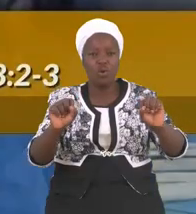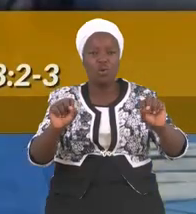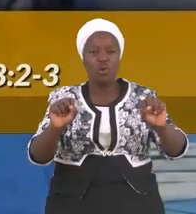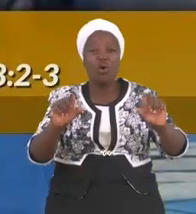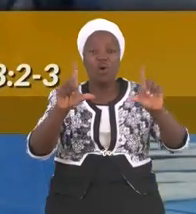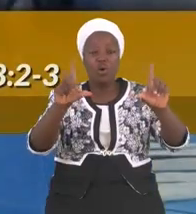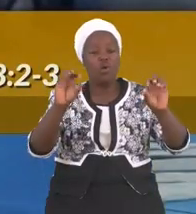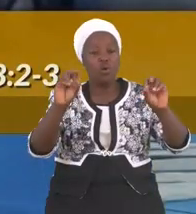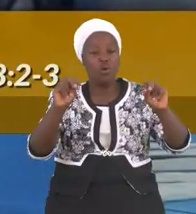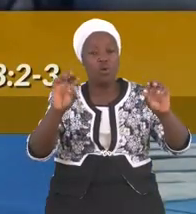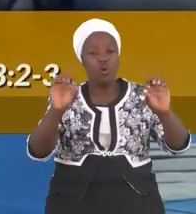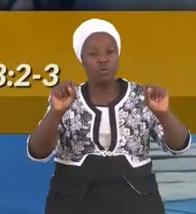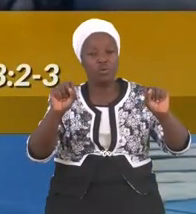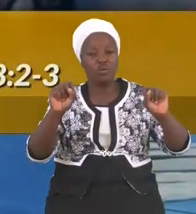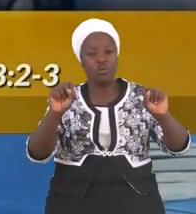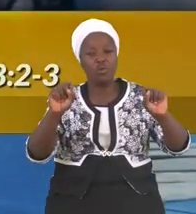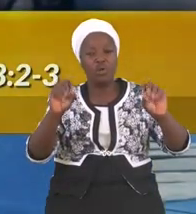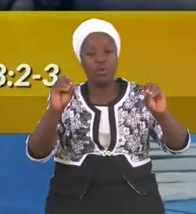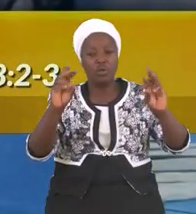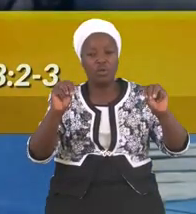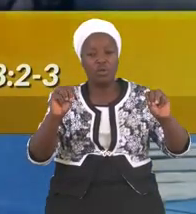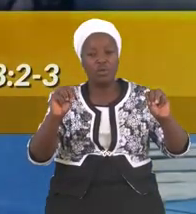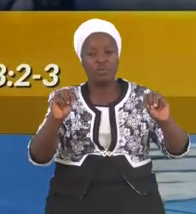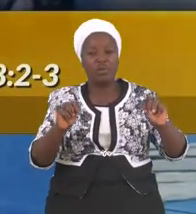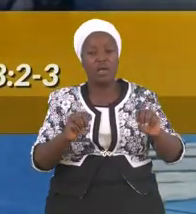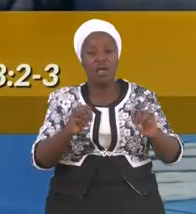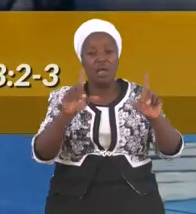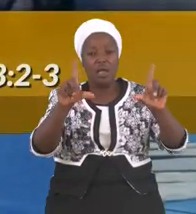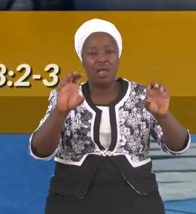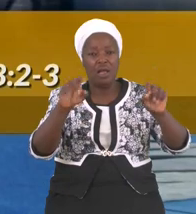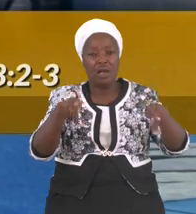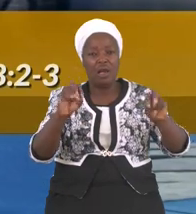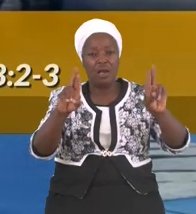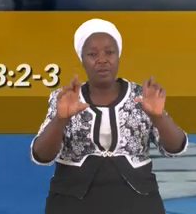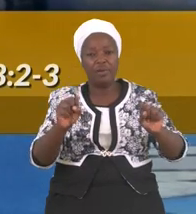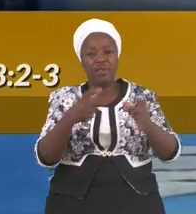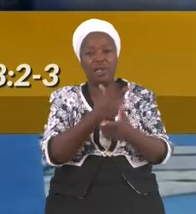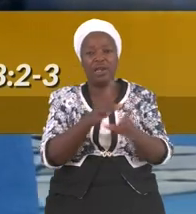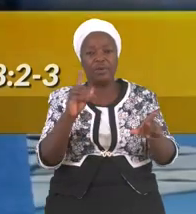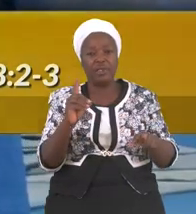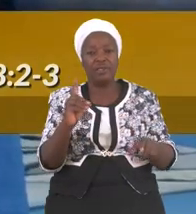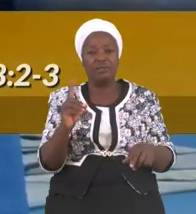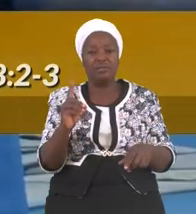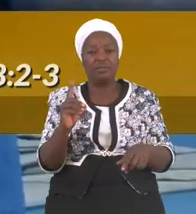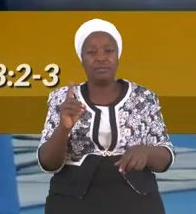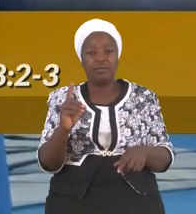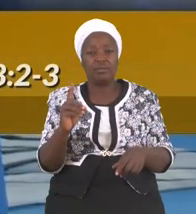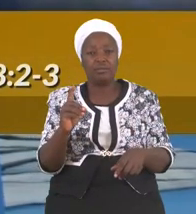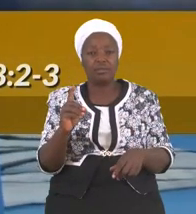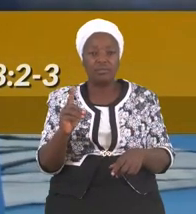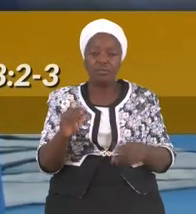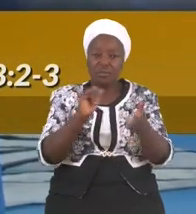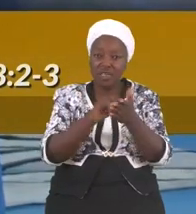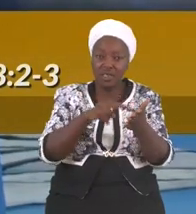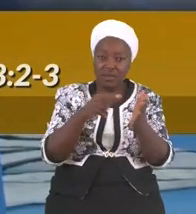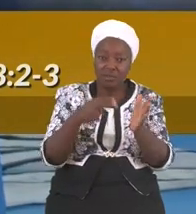Lonesome lepers liberated. You see, the lepers those days, they were, even now, they were not expected and